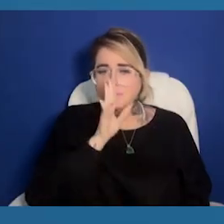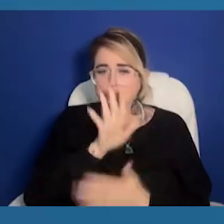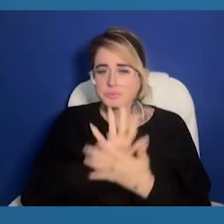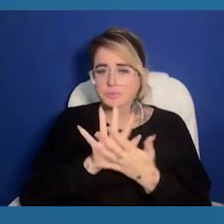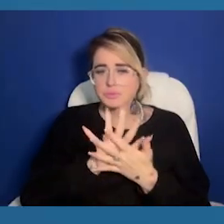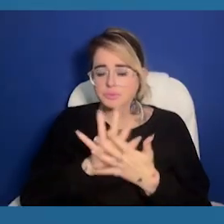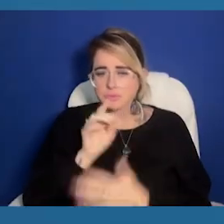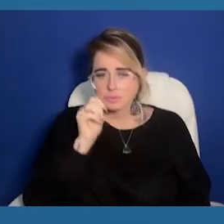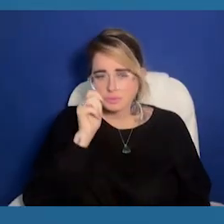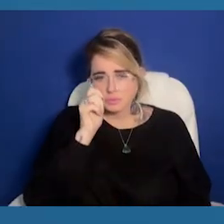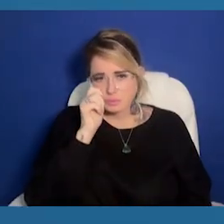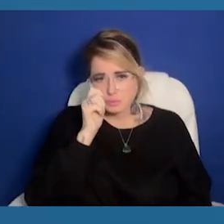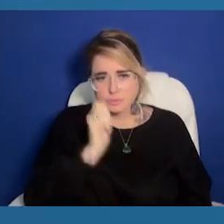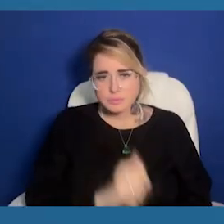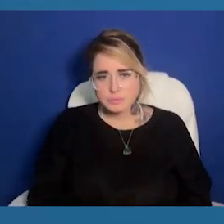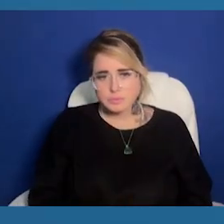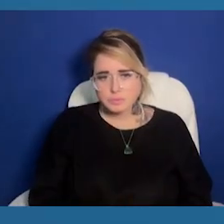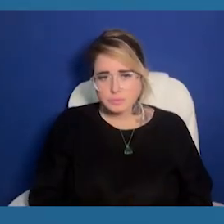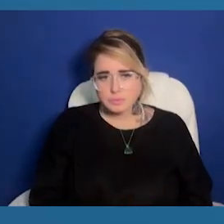Go ahead.